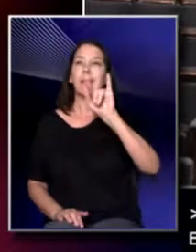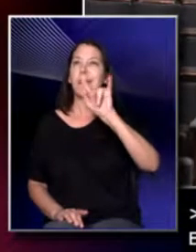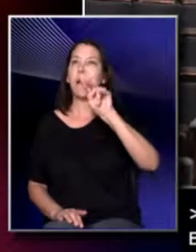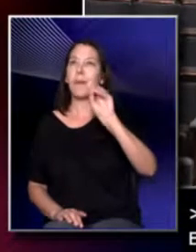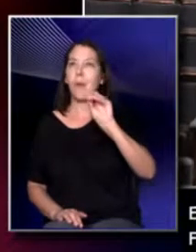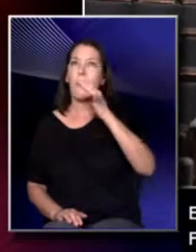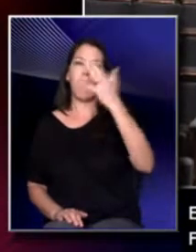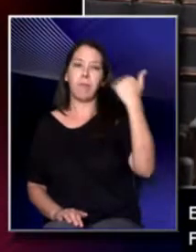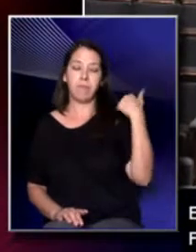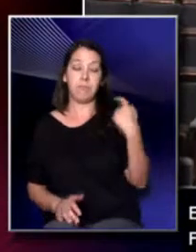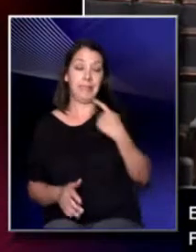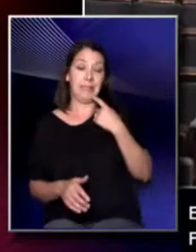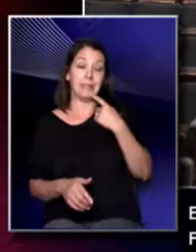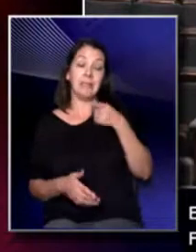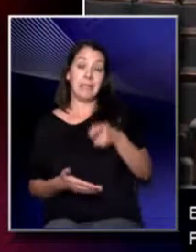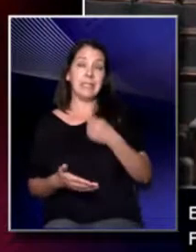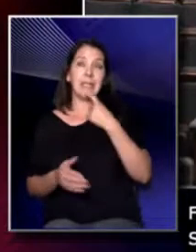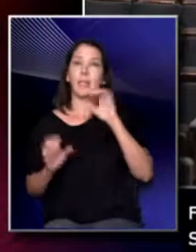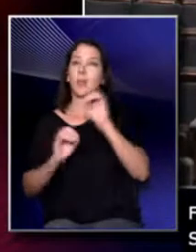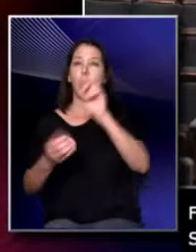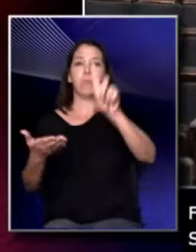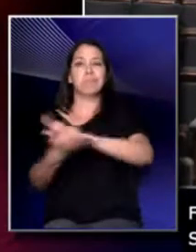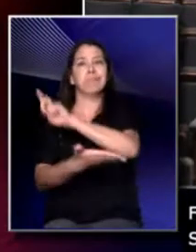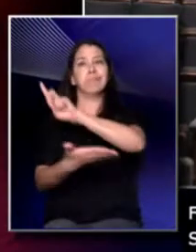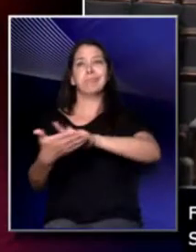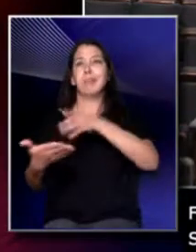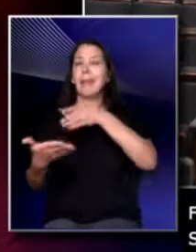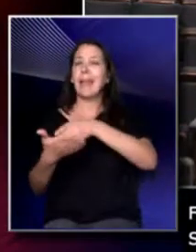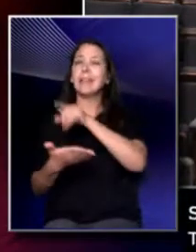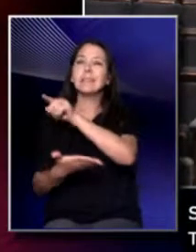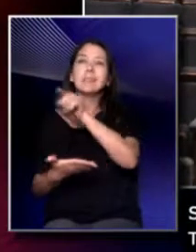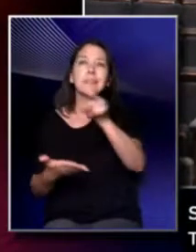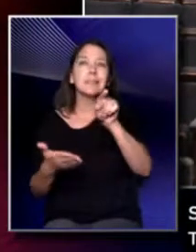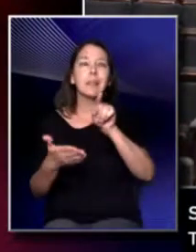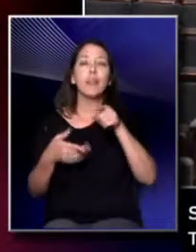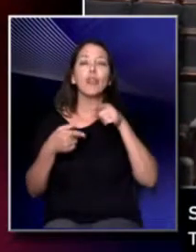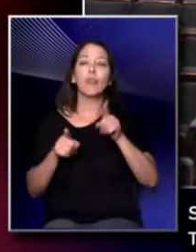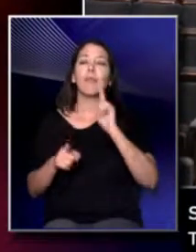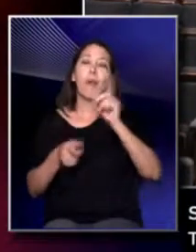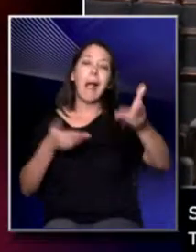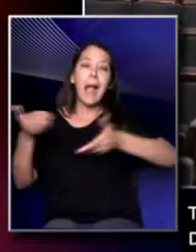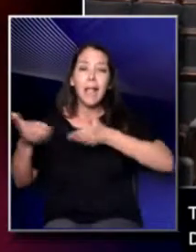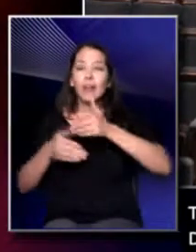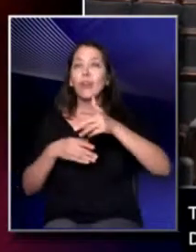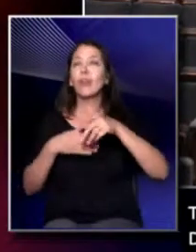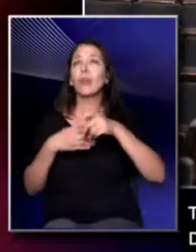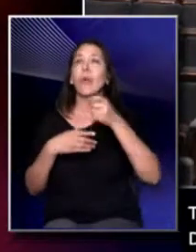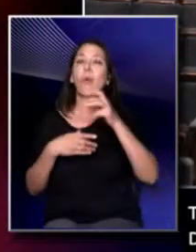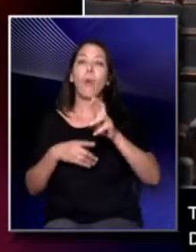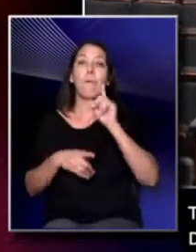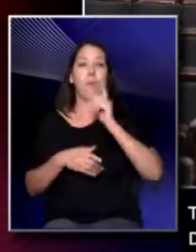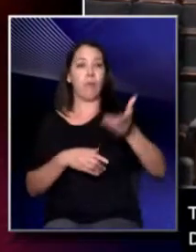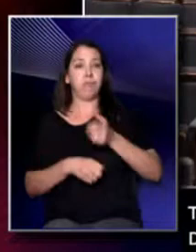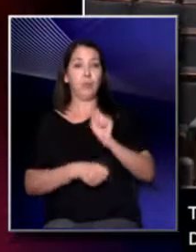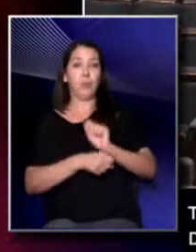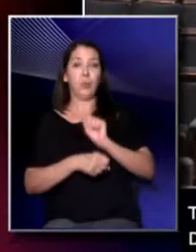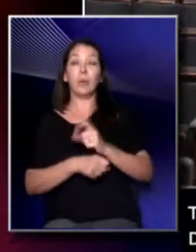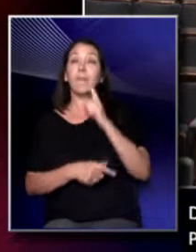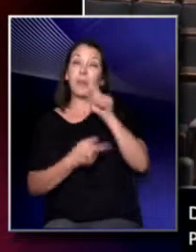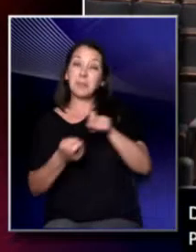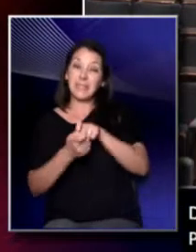stated that there would not be discrimination in any hiring practices or in employment for specifically